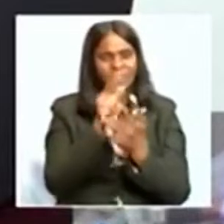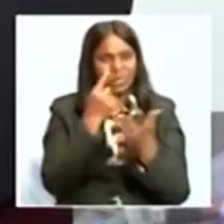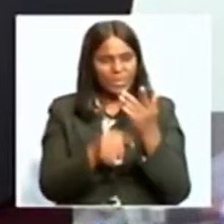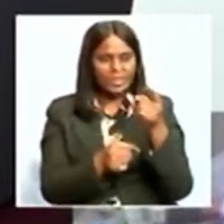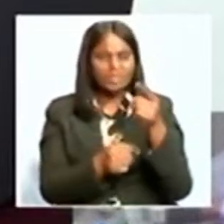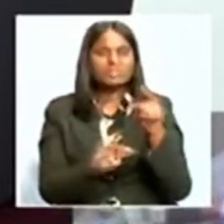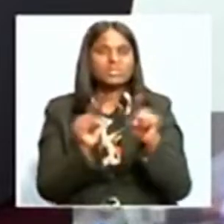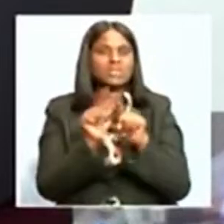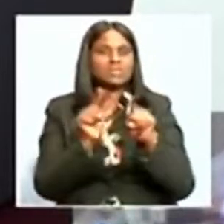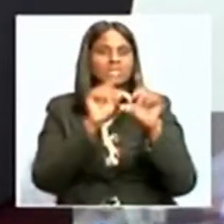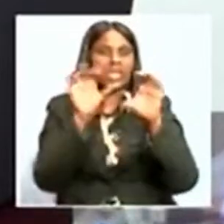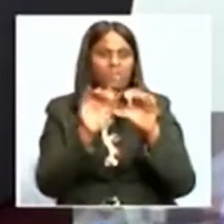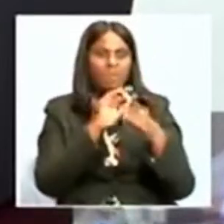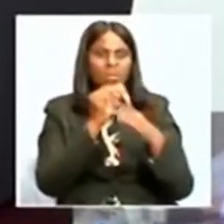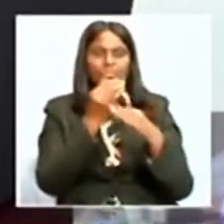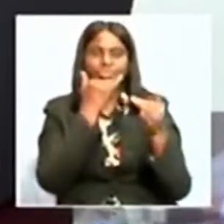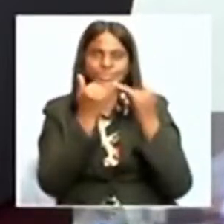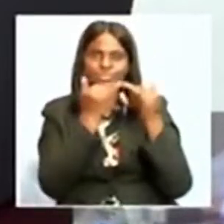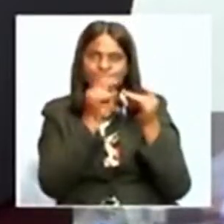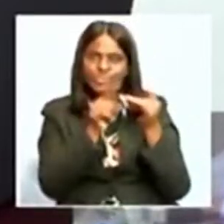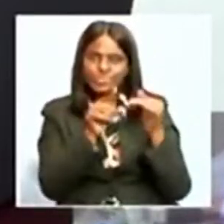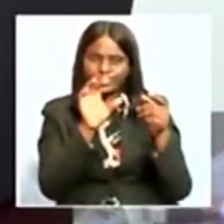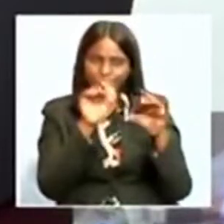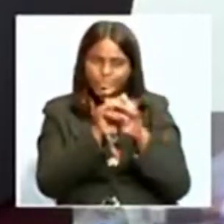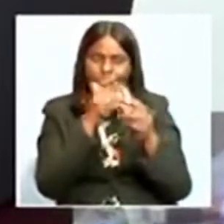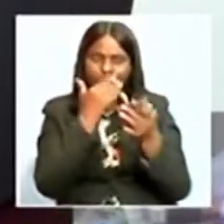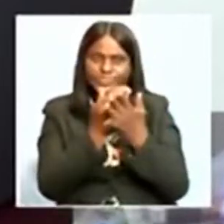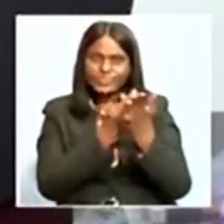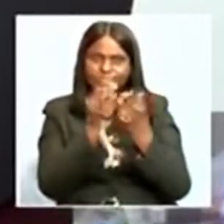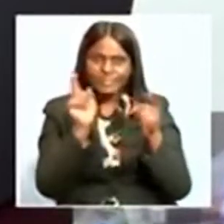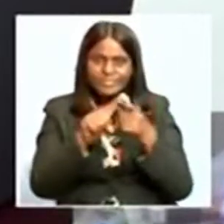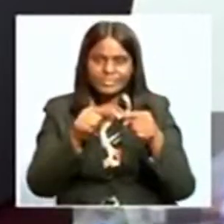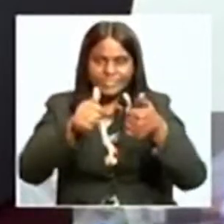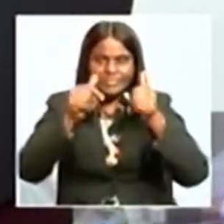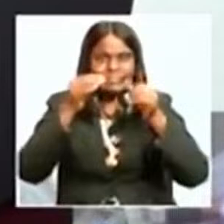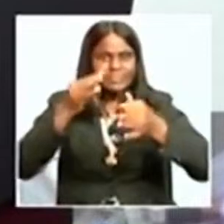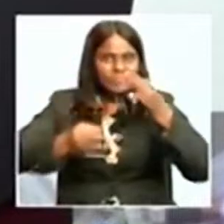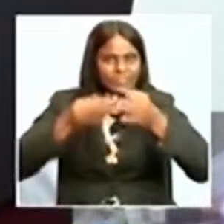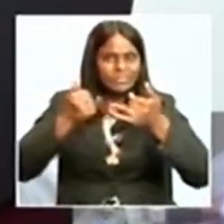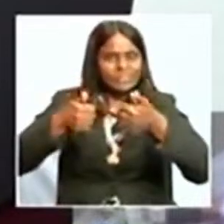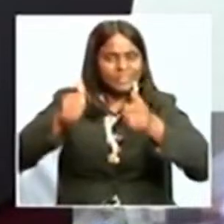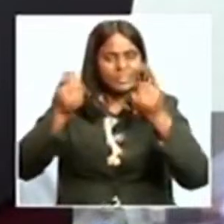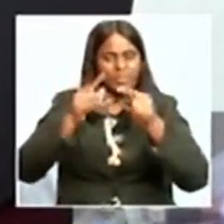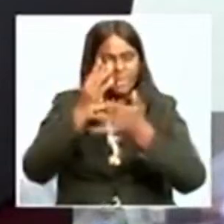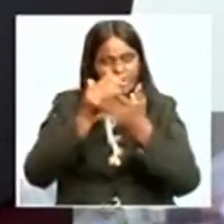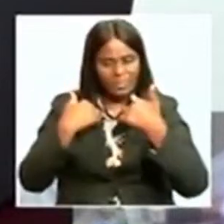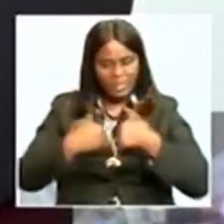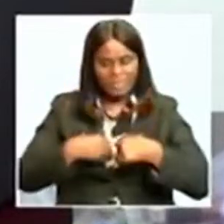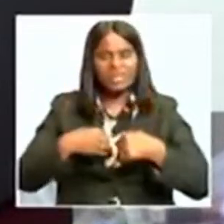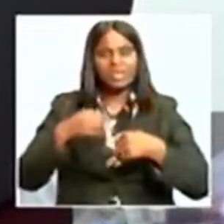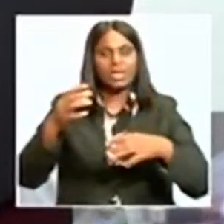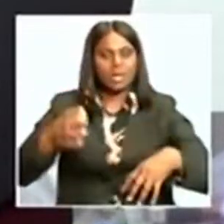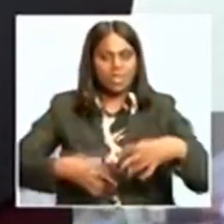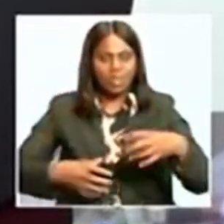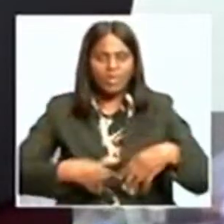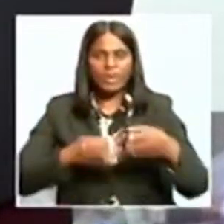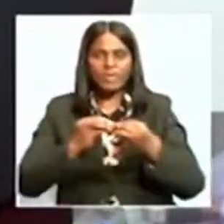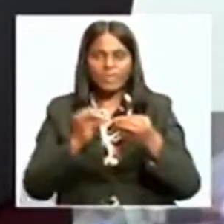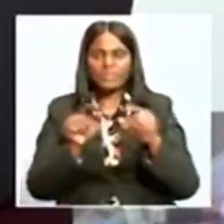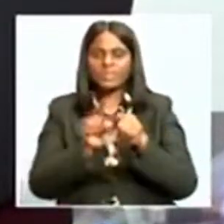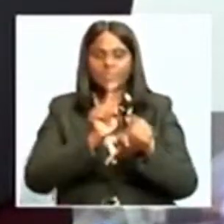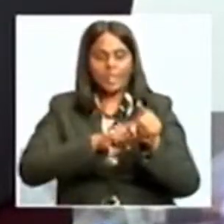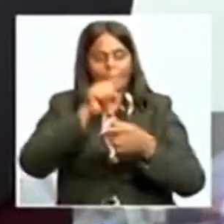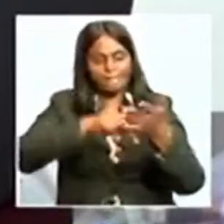that are done or omitted to be done in good faith. And it's up to the courts now, when somebody complains and then they invoke